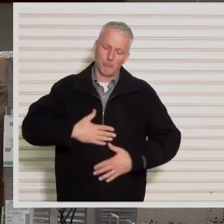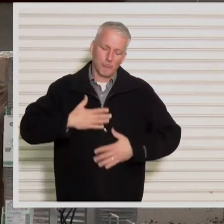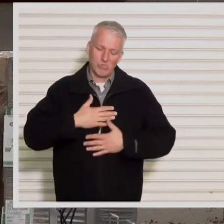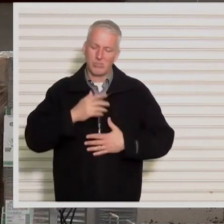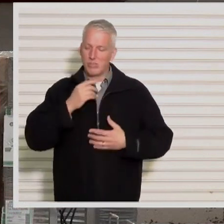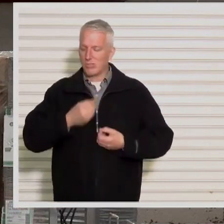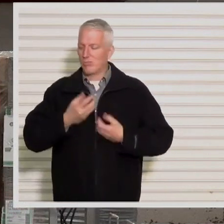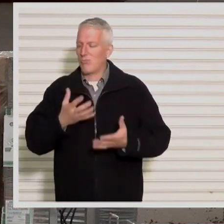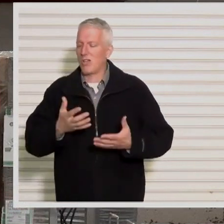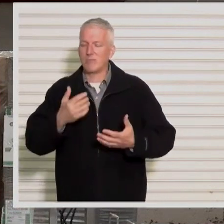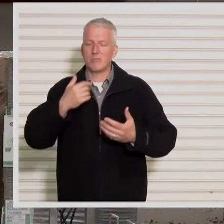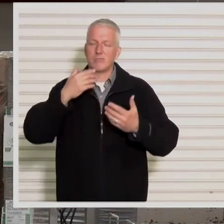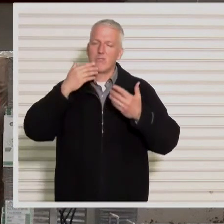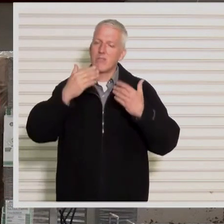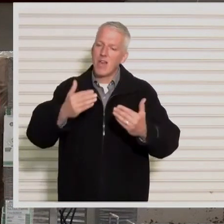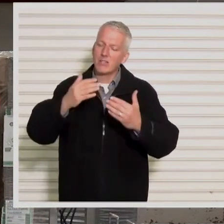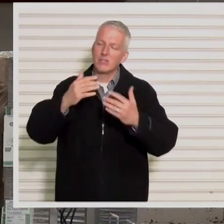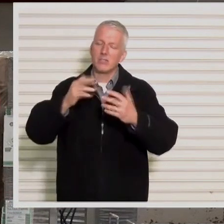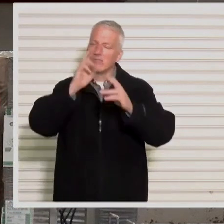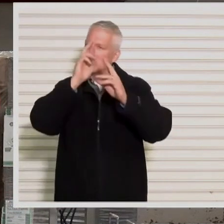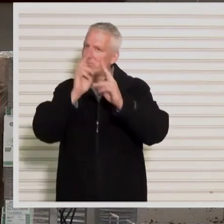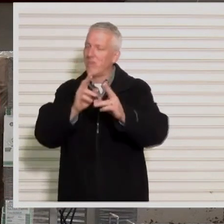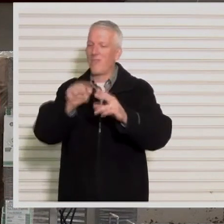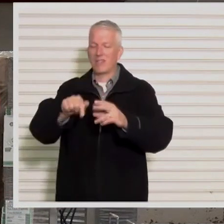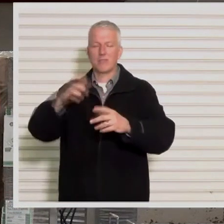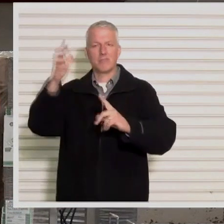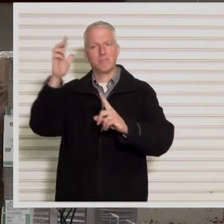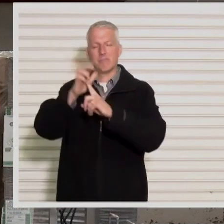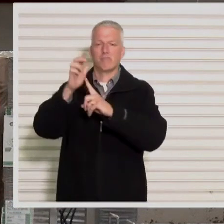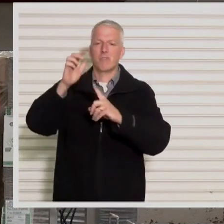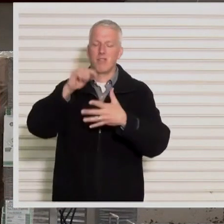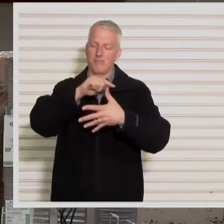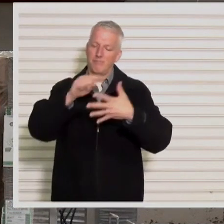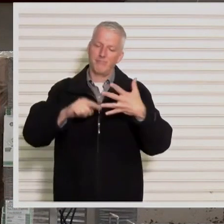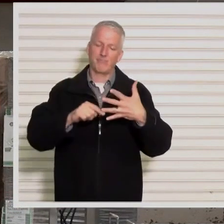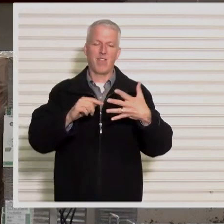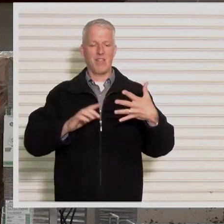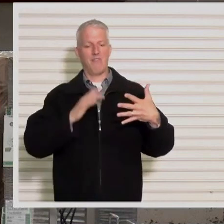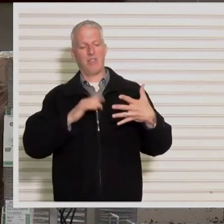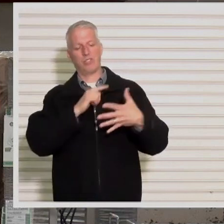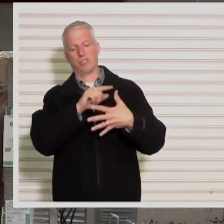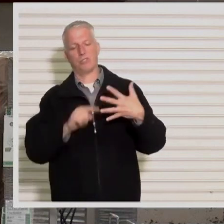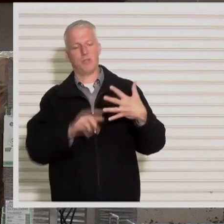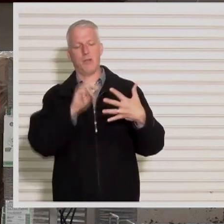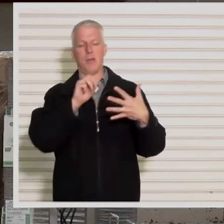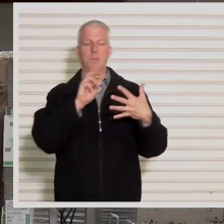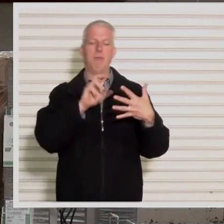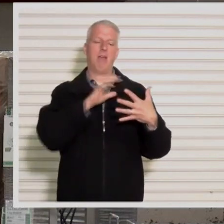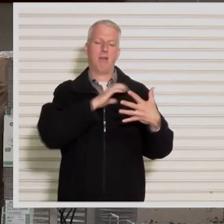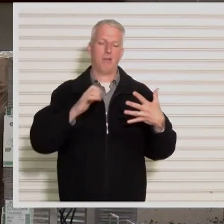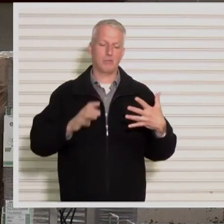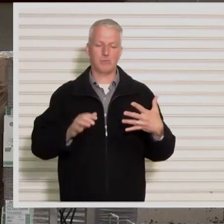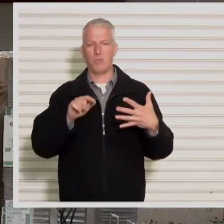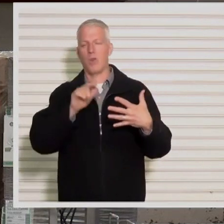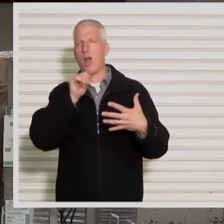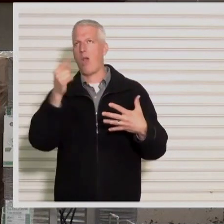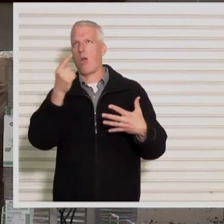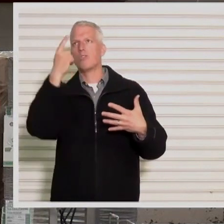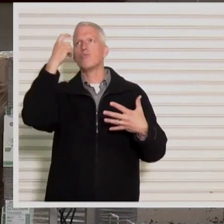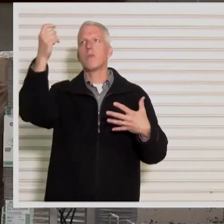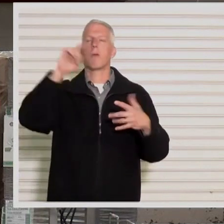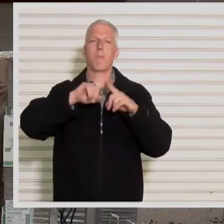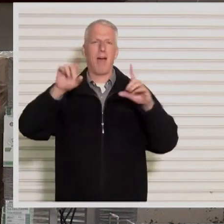absolute gratitude and appreciation for these remarkable elected officials who, again, are not just dreamers, they're